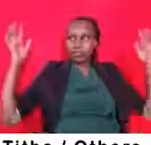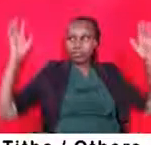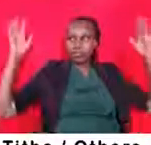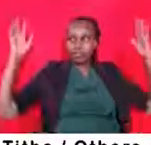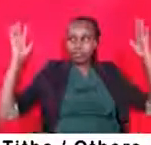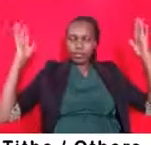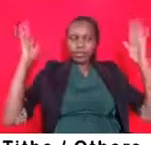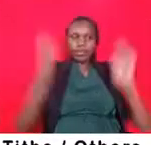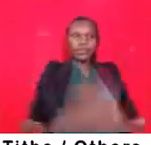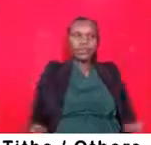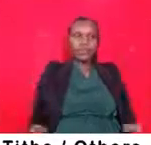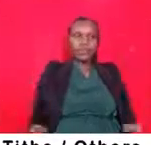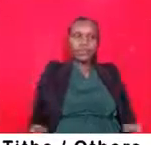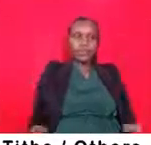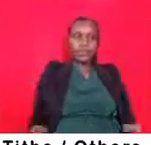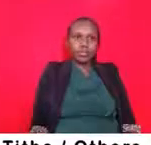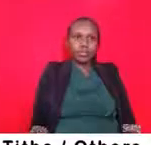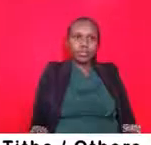Thank you.